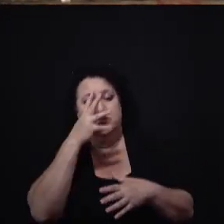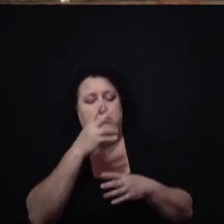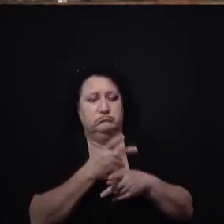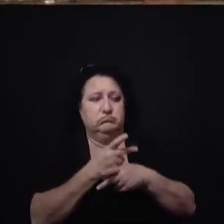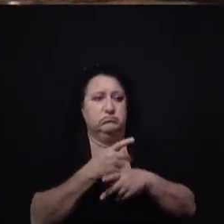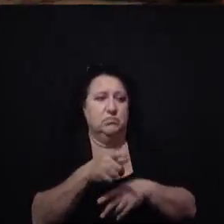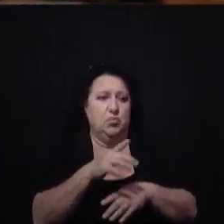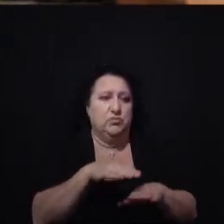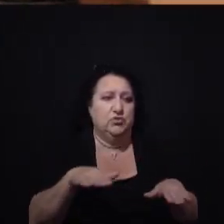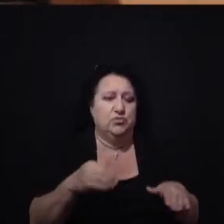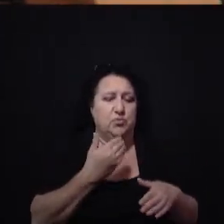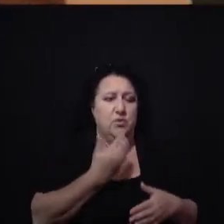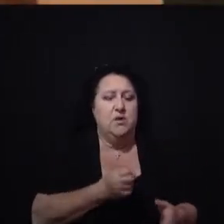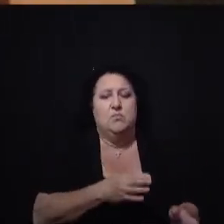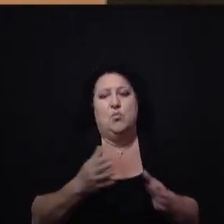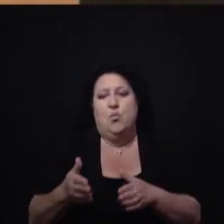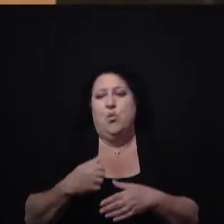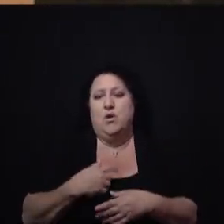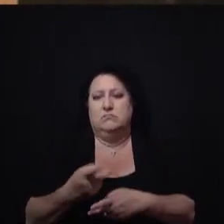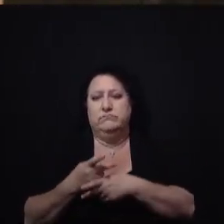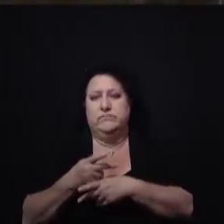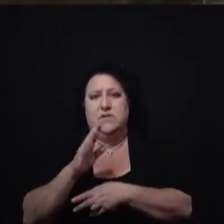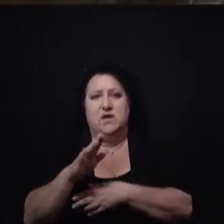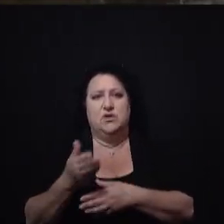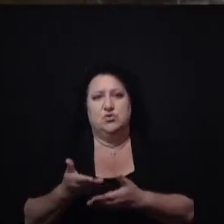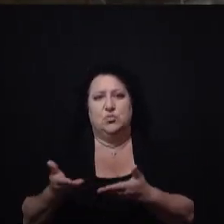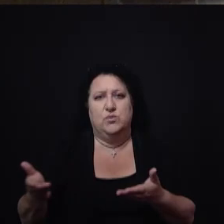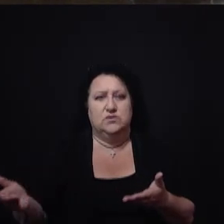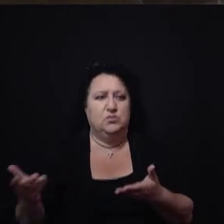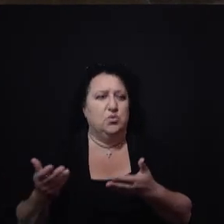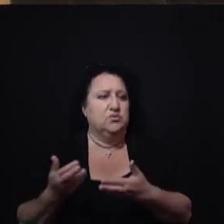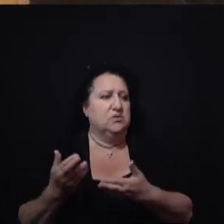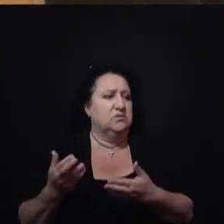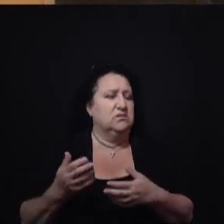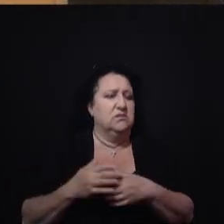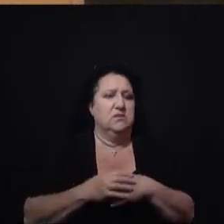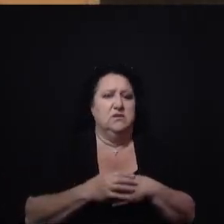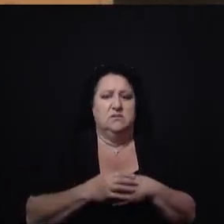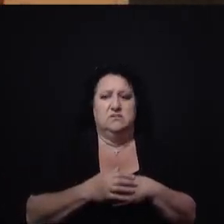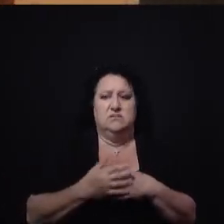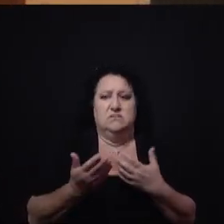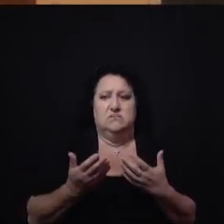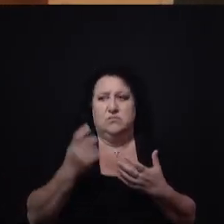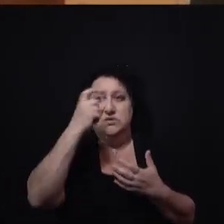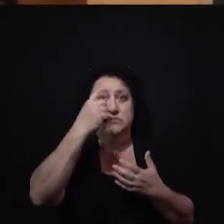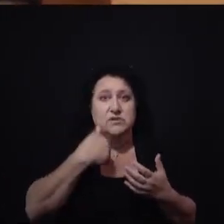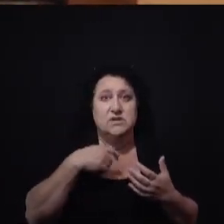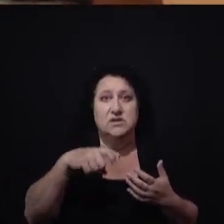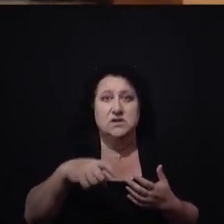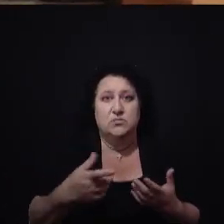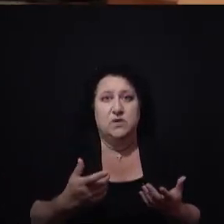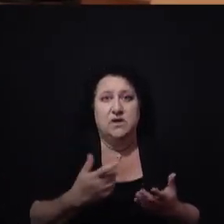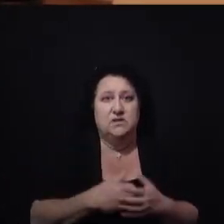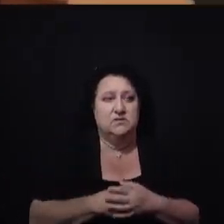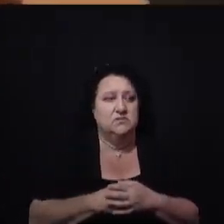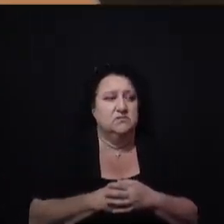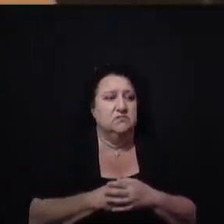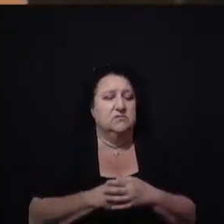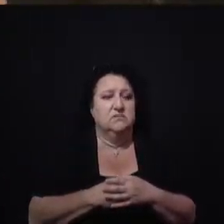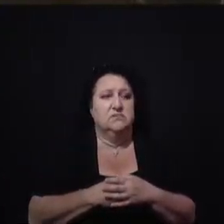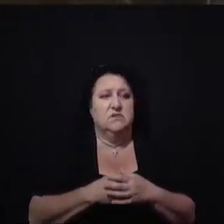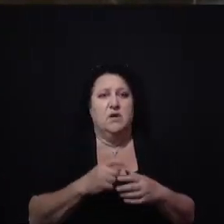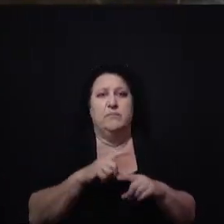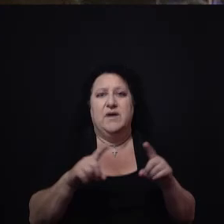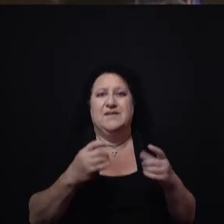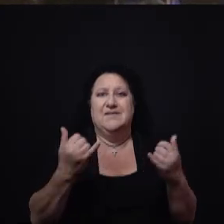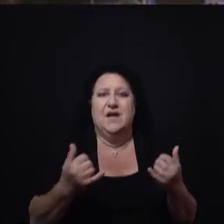manage your resources and be a good steward, you have to have that kind of wisdom. But that's not what Paul is talking about here. Paul is talking about a different kind of wisdom, the wisdom